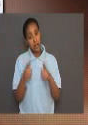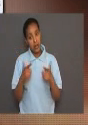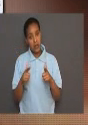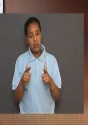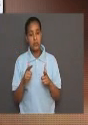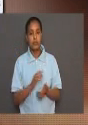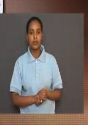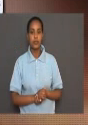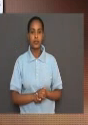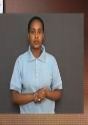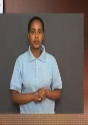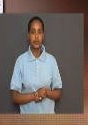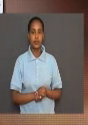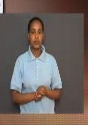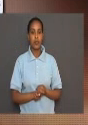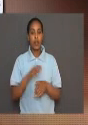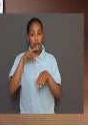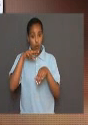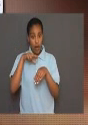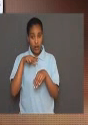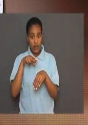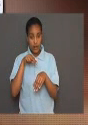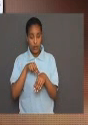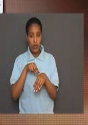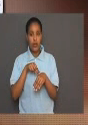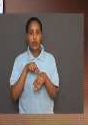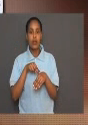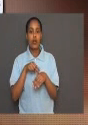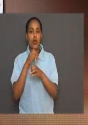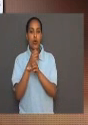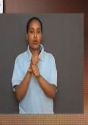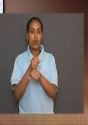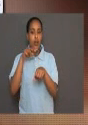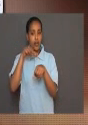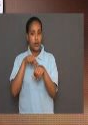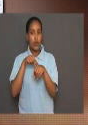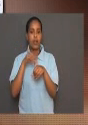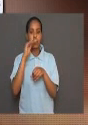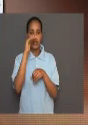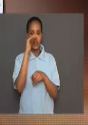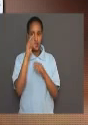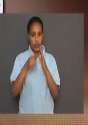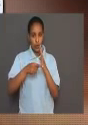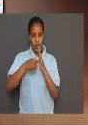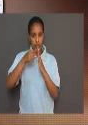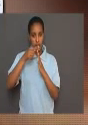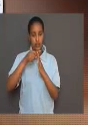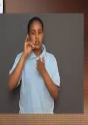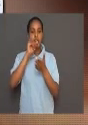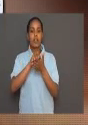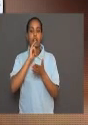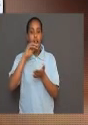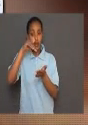fashion. Regular polymers contain a regular sequence of monomers that